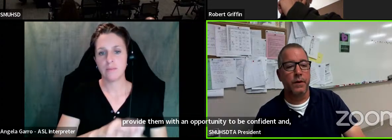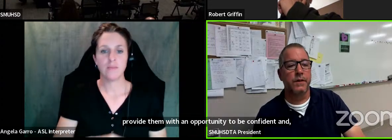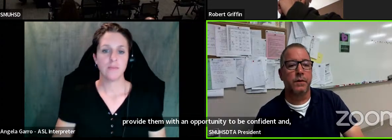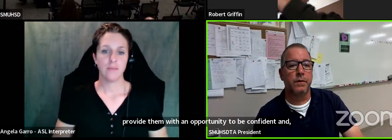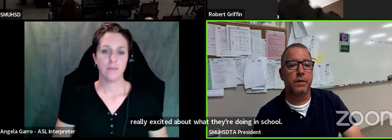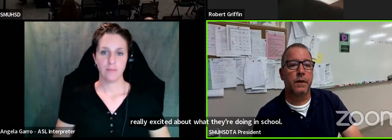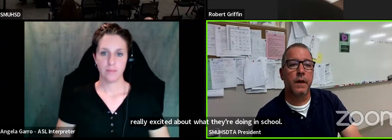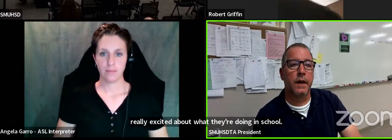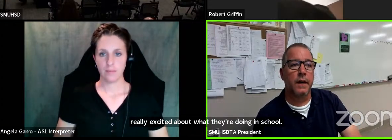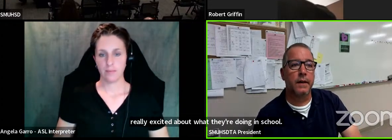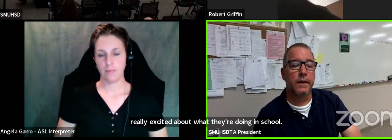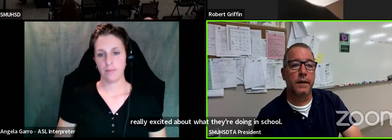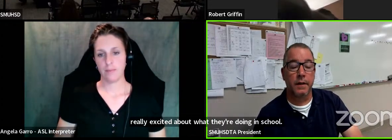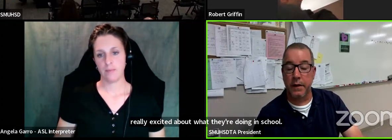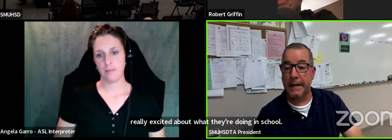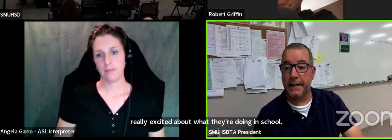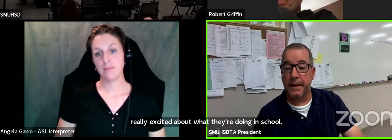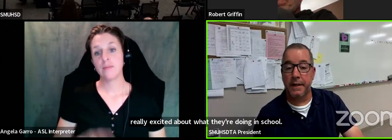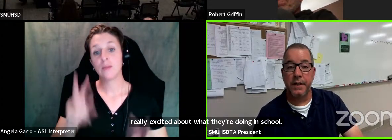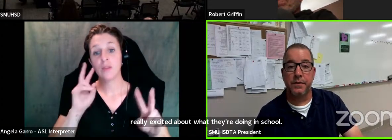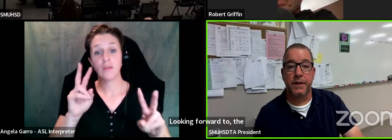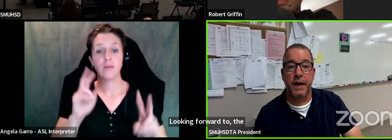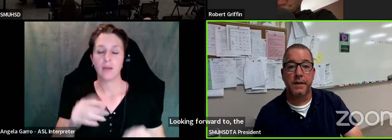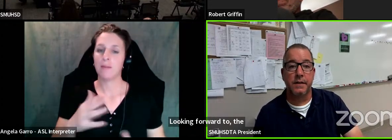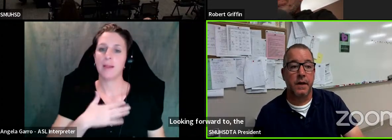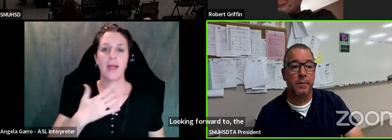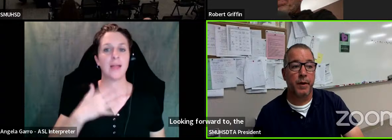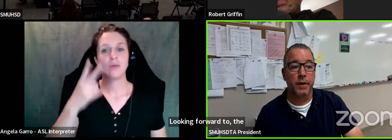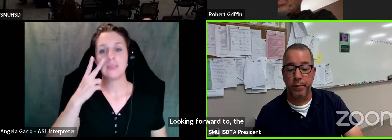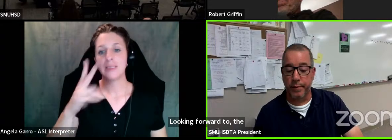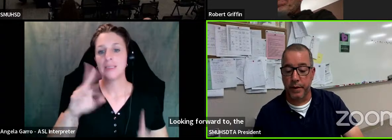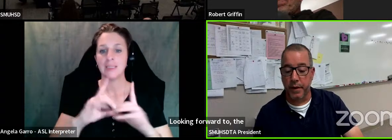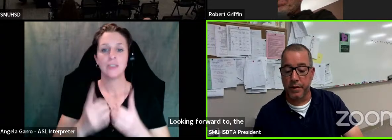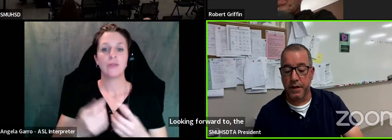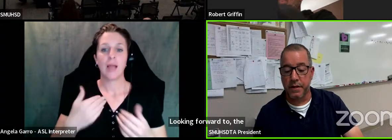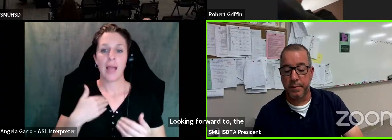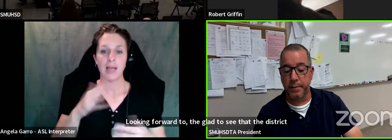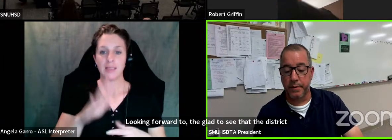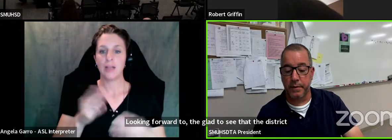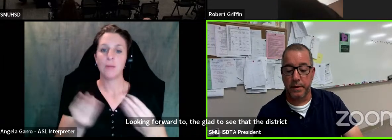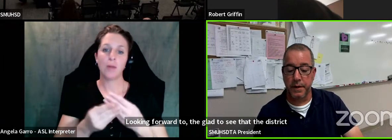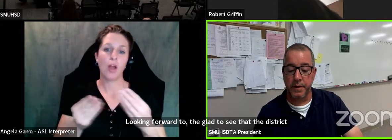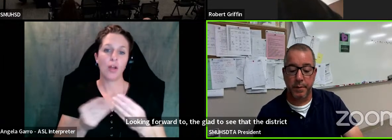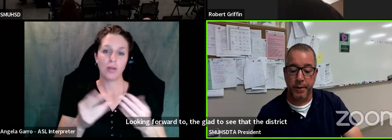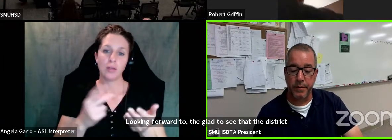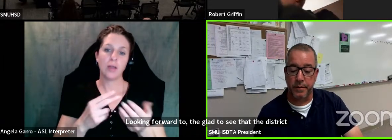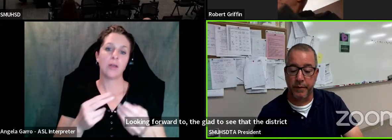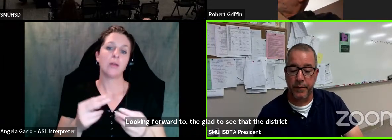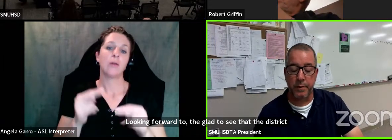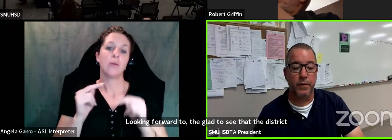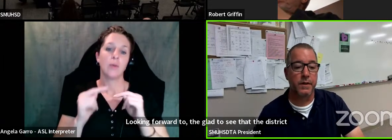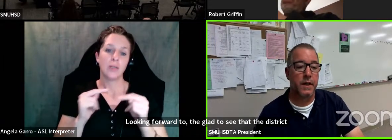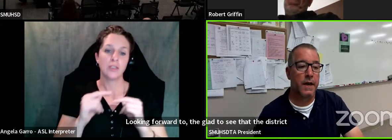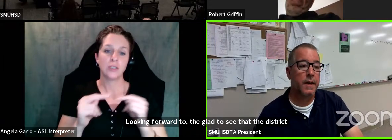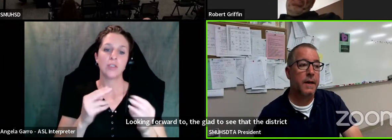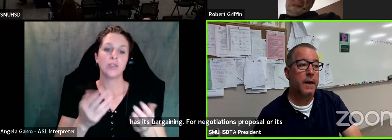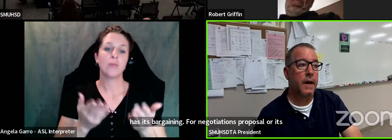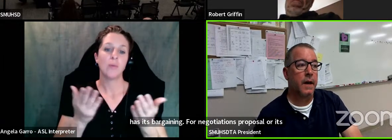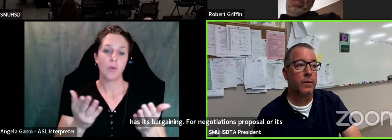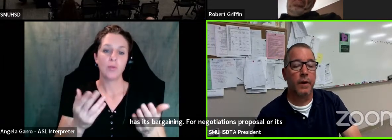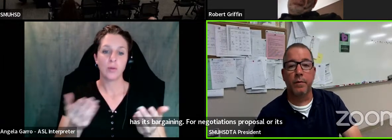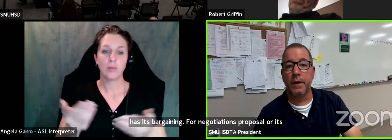Looking forward to glad to see that the district has its bargaining negotiations proposal, or its initial proposal, before the board